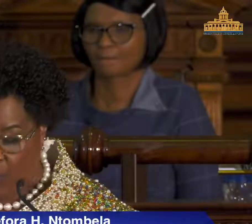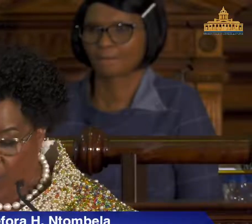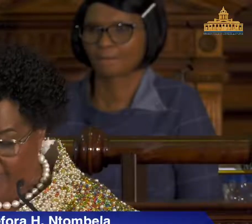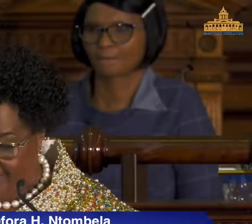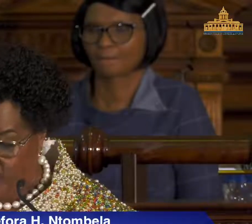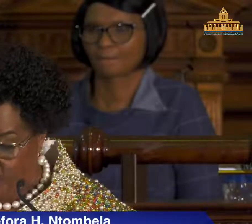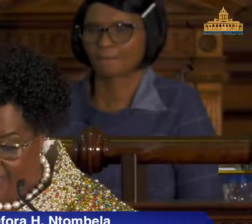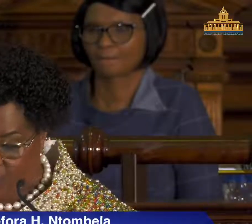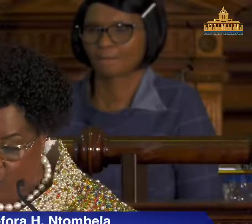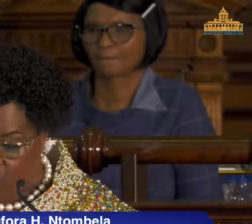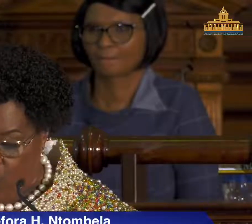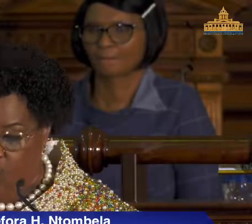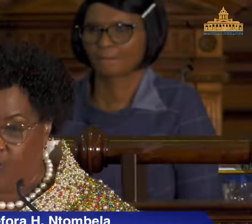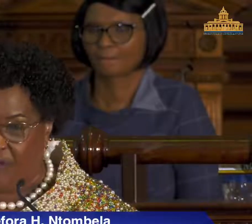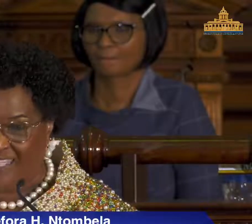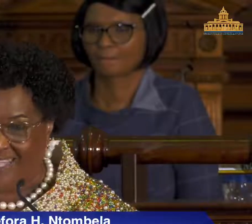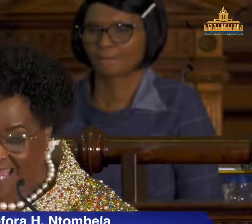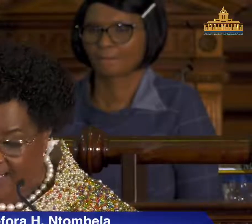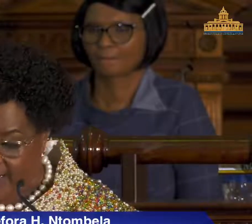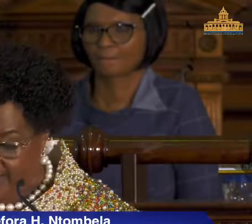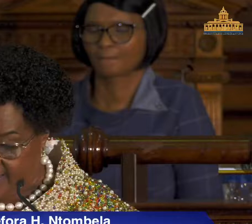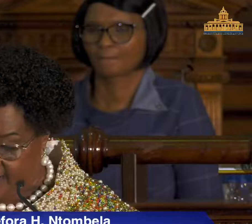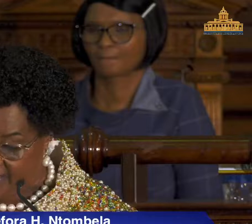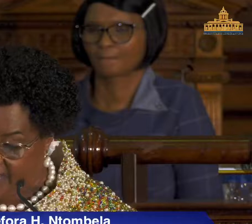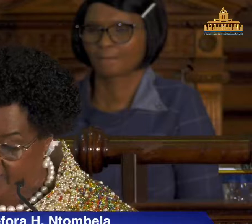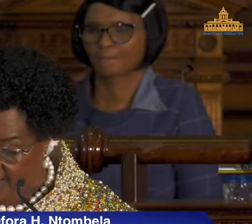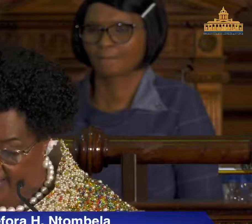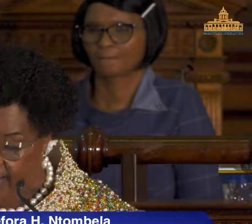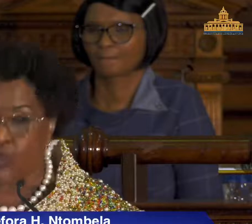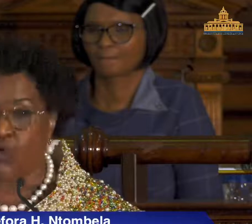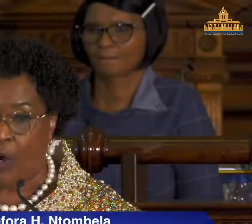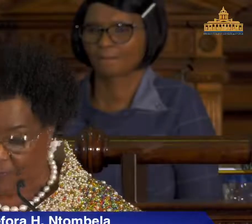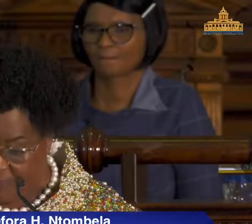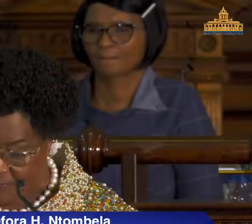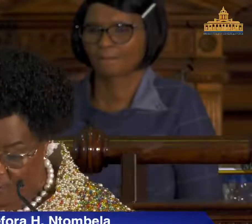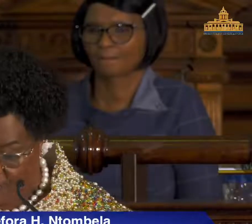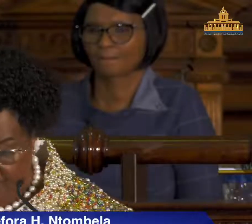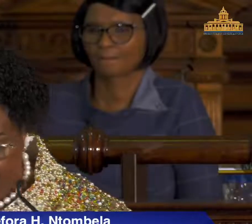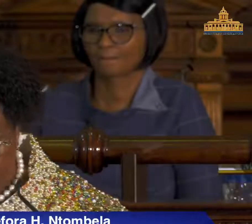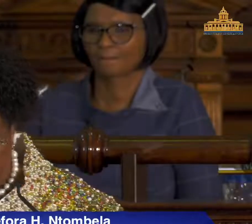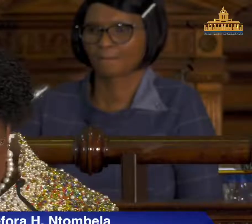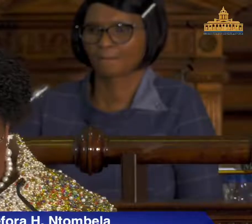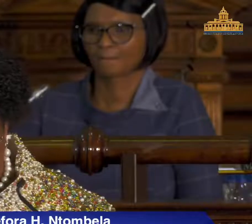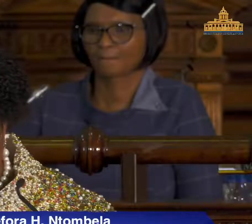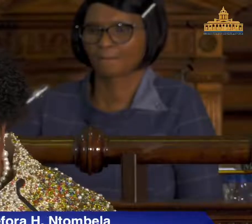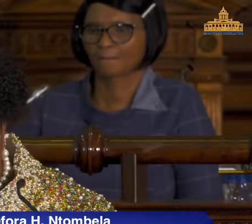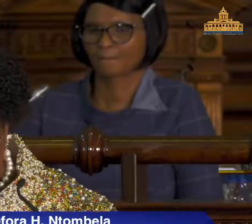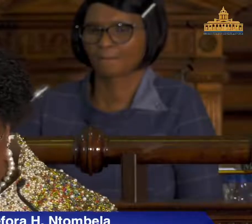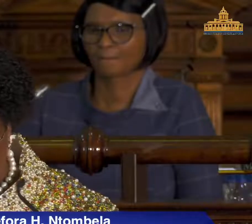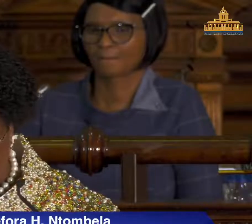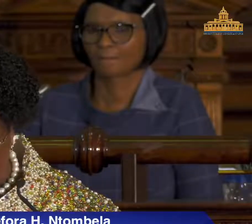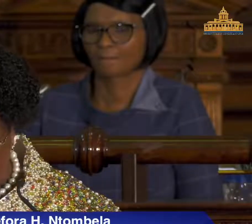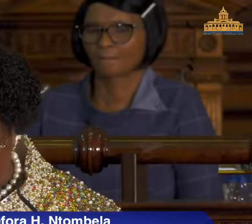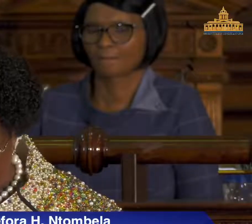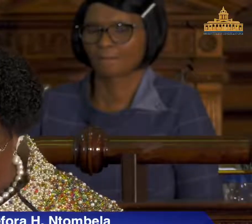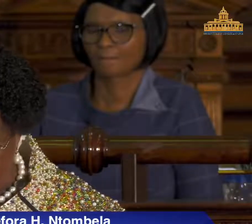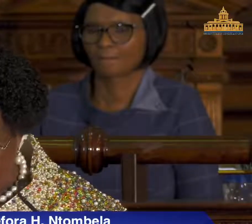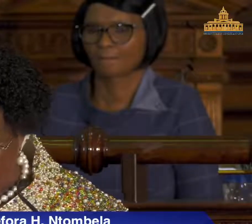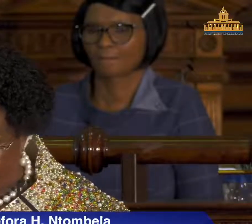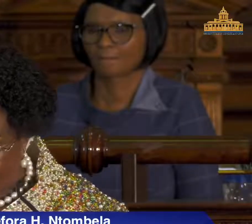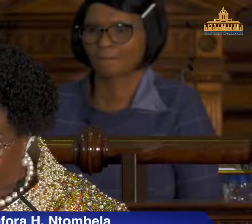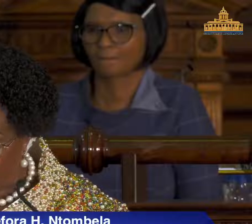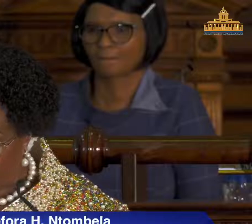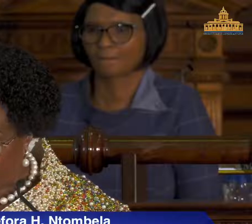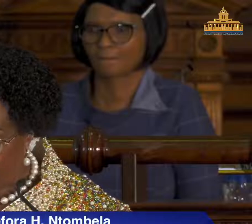it now that we can do to fast track the service delivery to our people. In 2021 financial